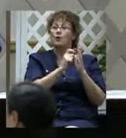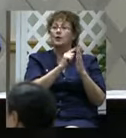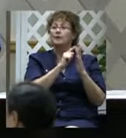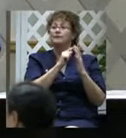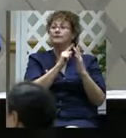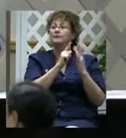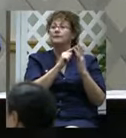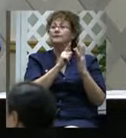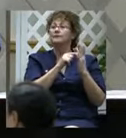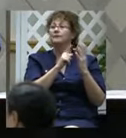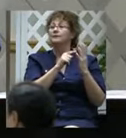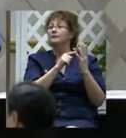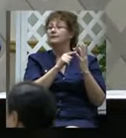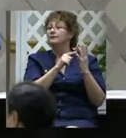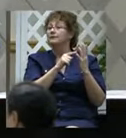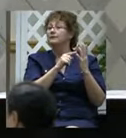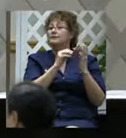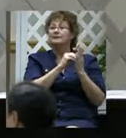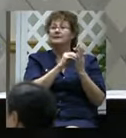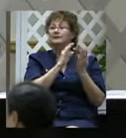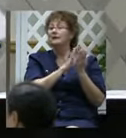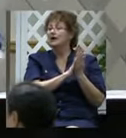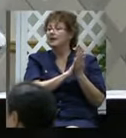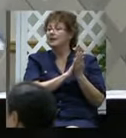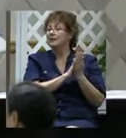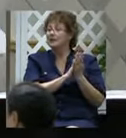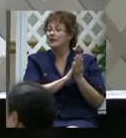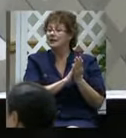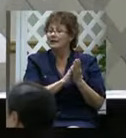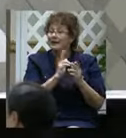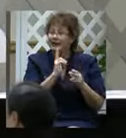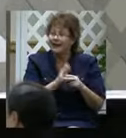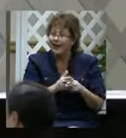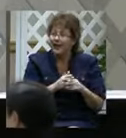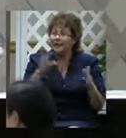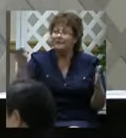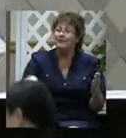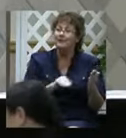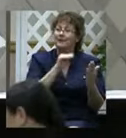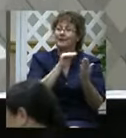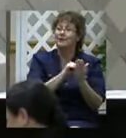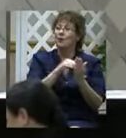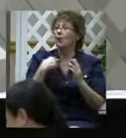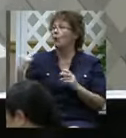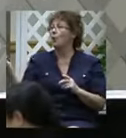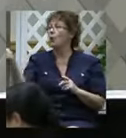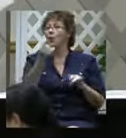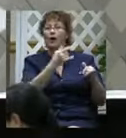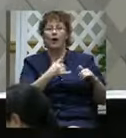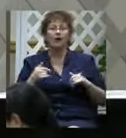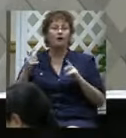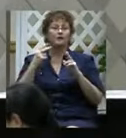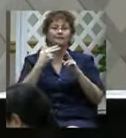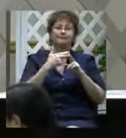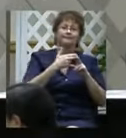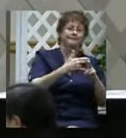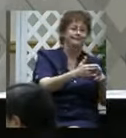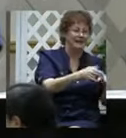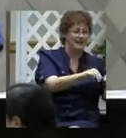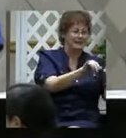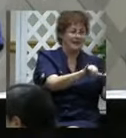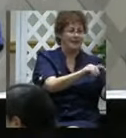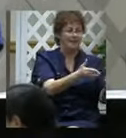contact information. Document information, you want to get a name to this document so we all call it something. We could all find it later if we needed